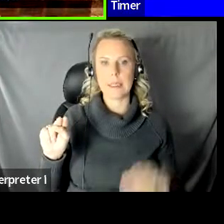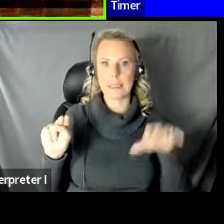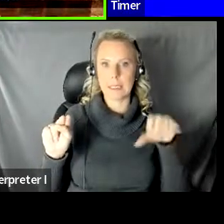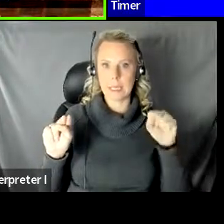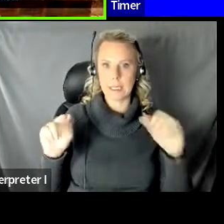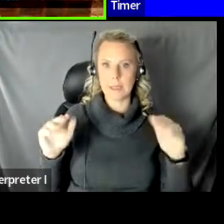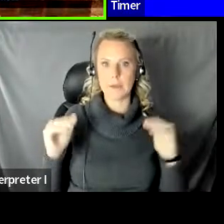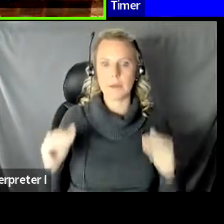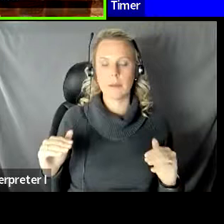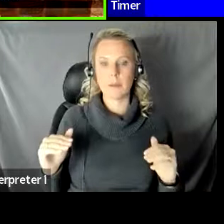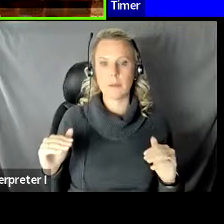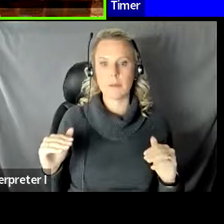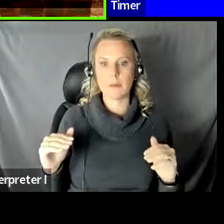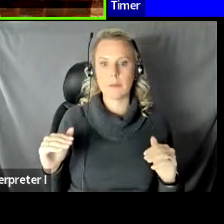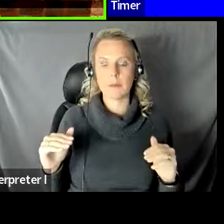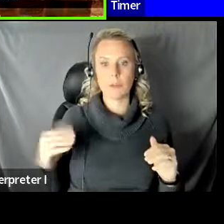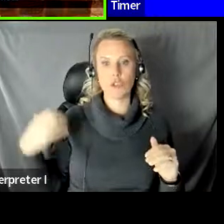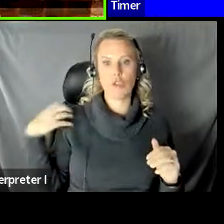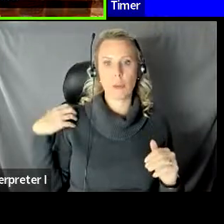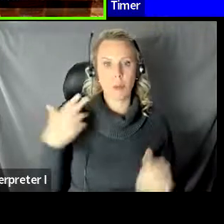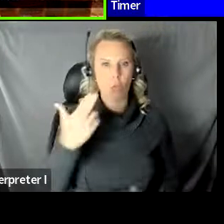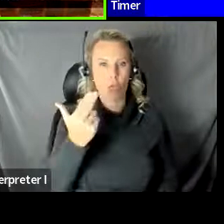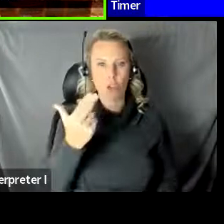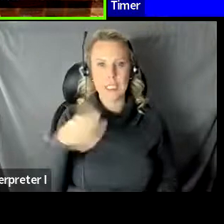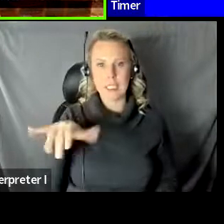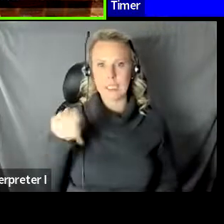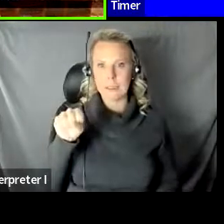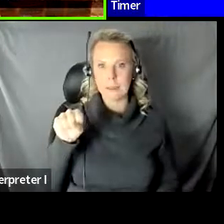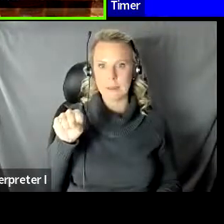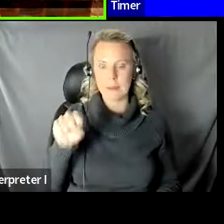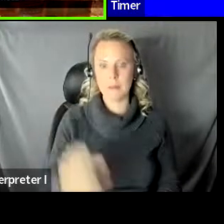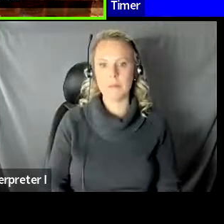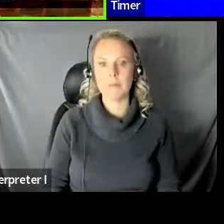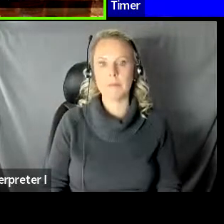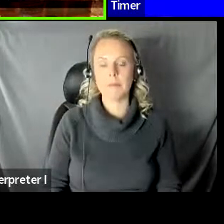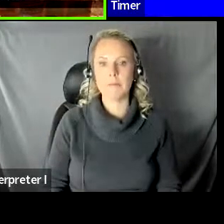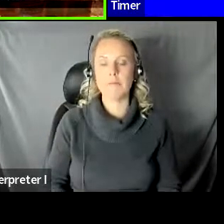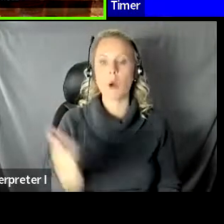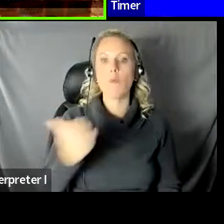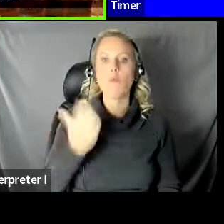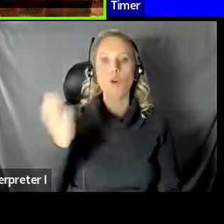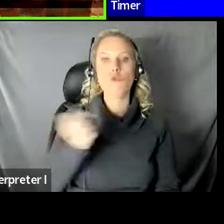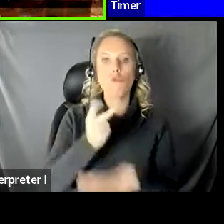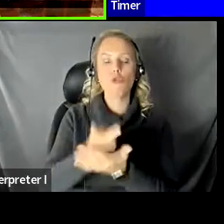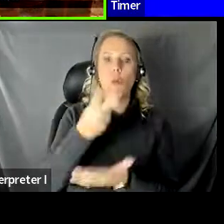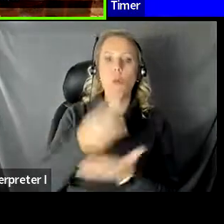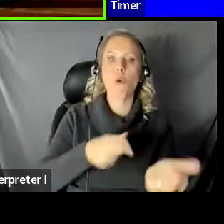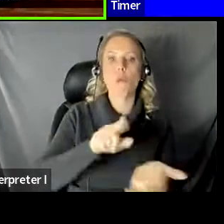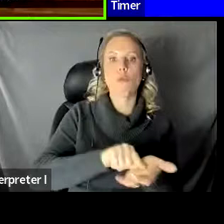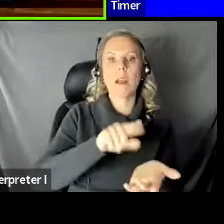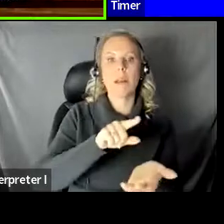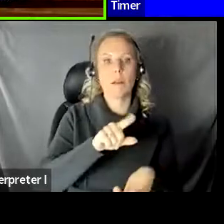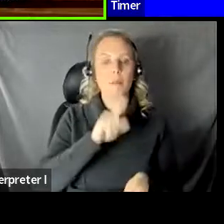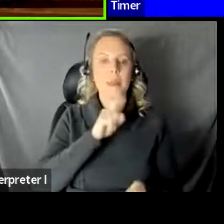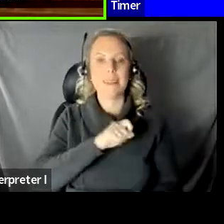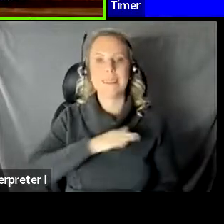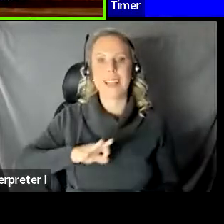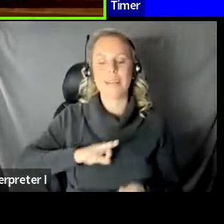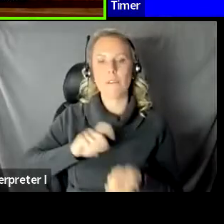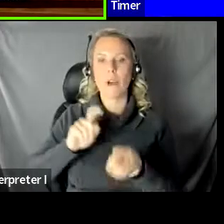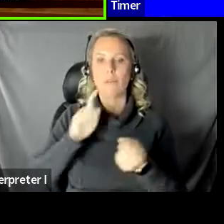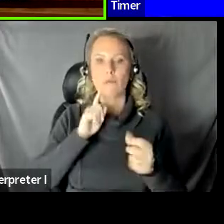Yes. Councilmember Allen votes yes. Mr. Chairman, there are 13 yeses. The motion to approve both the print and report with leave for staff is